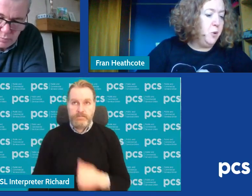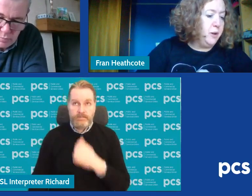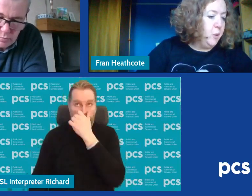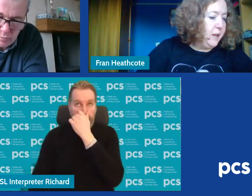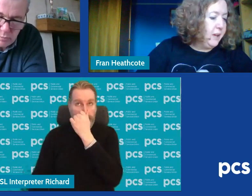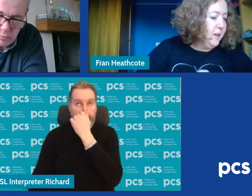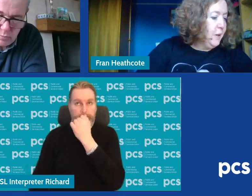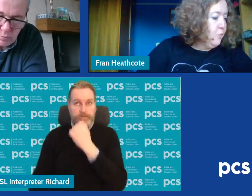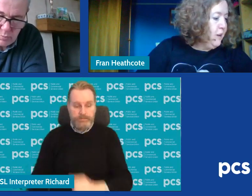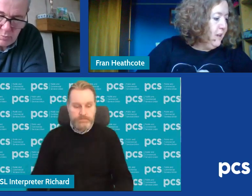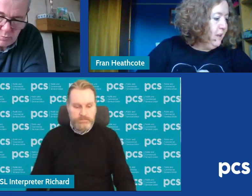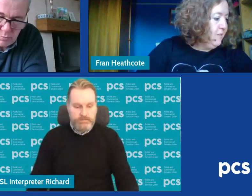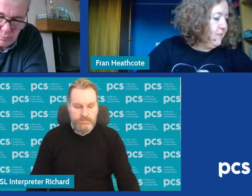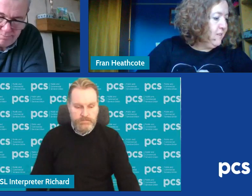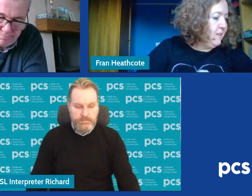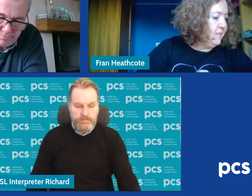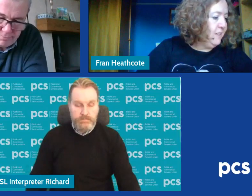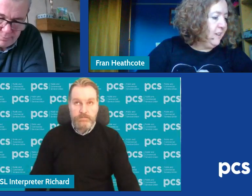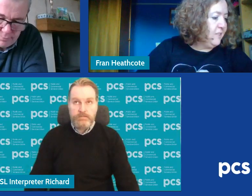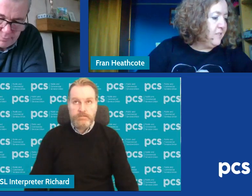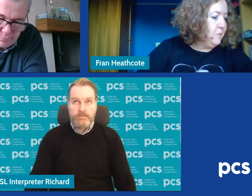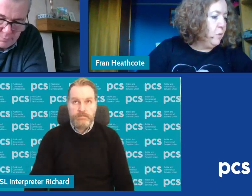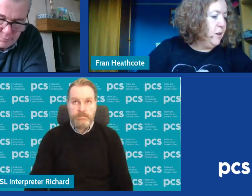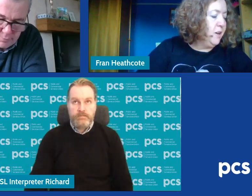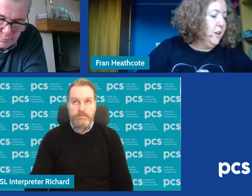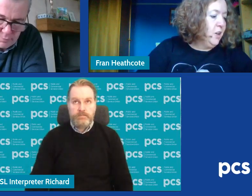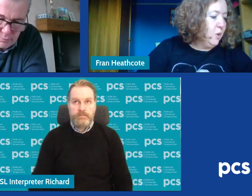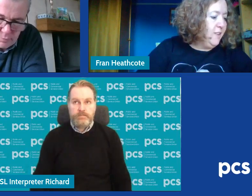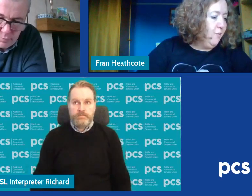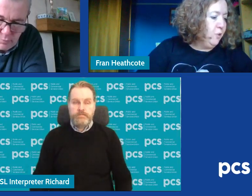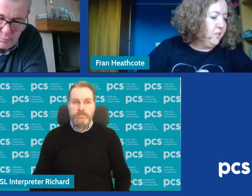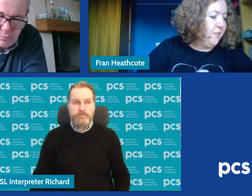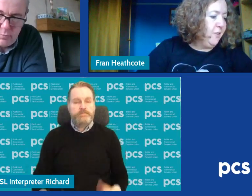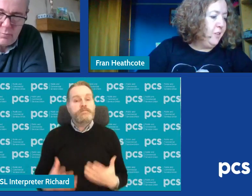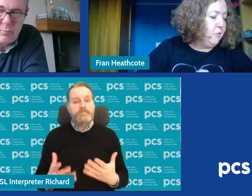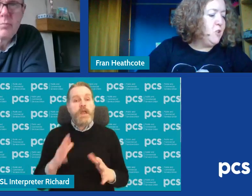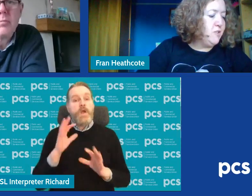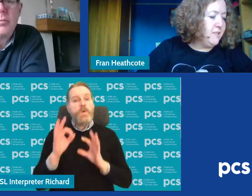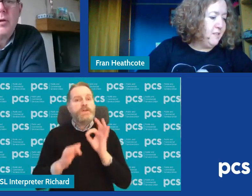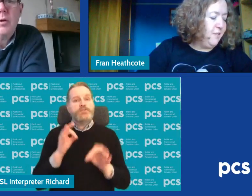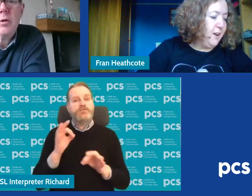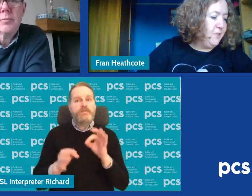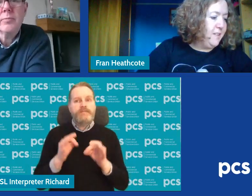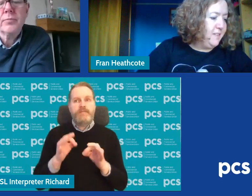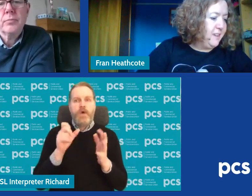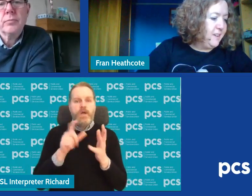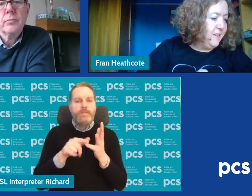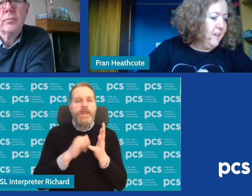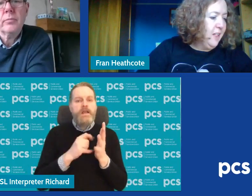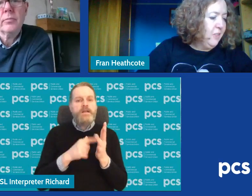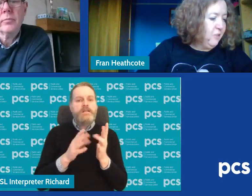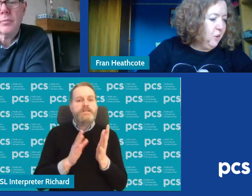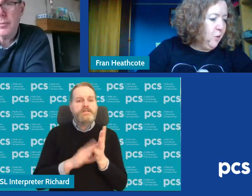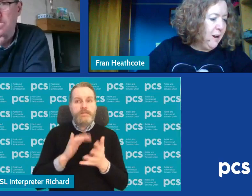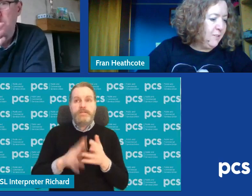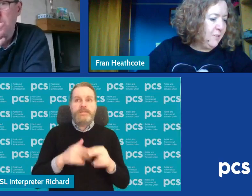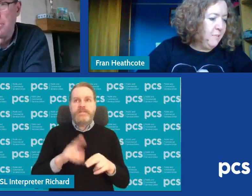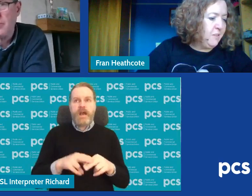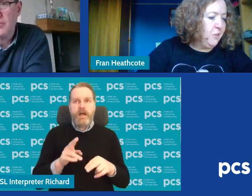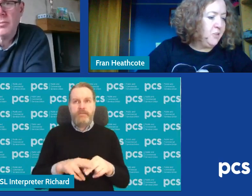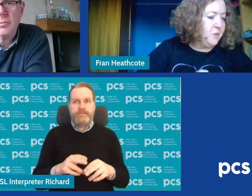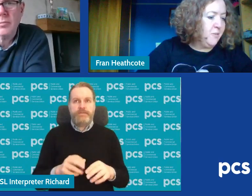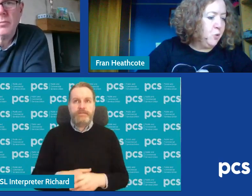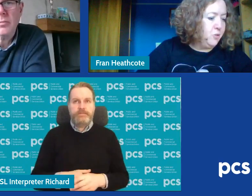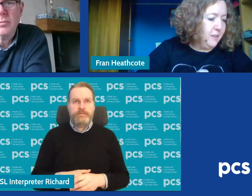to a halt in a week. Pre-clearance tasks in customs work 24/7, 365 days a year. There are 2-hour